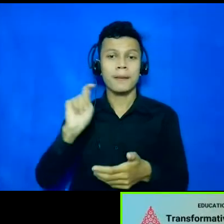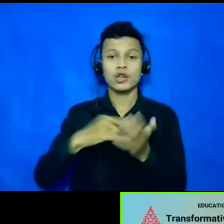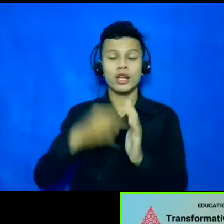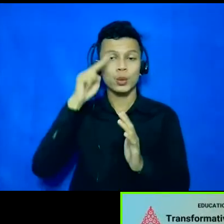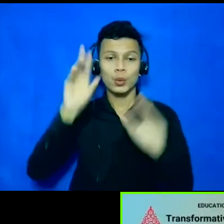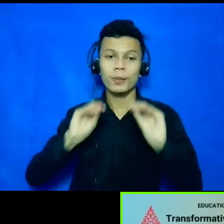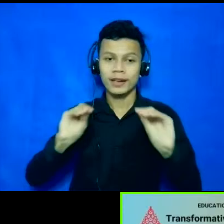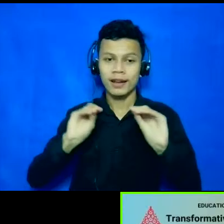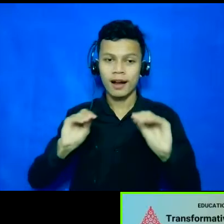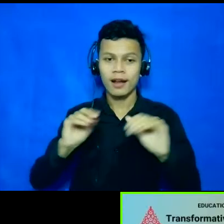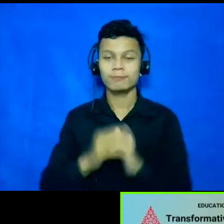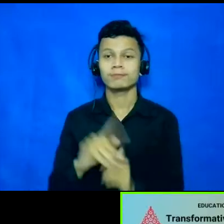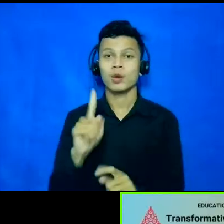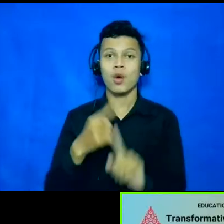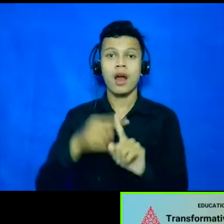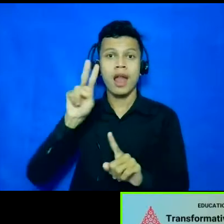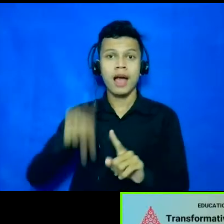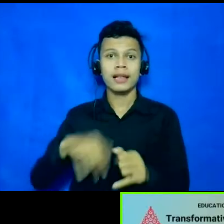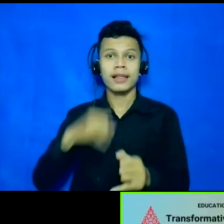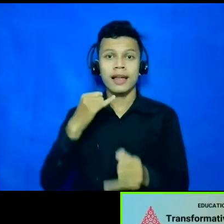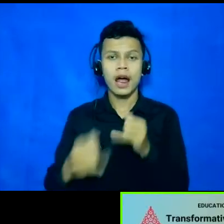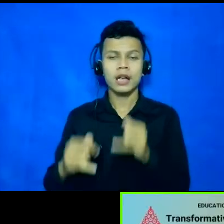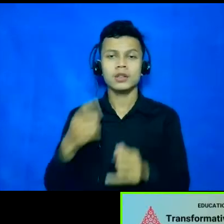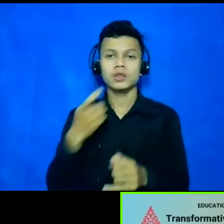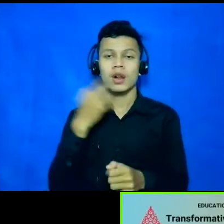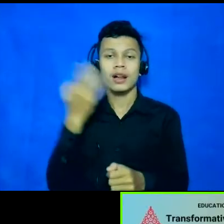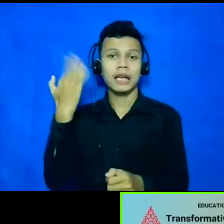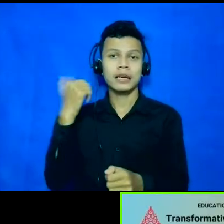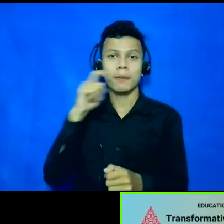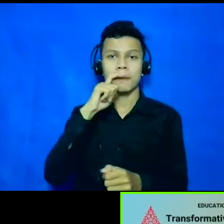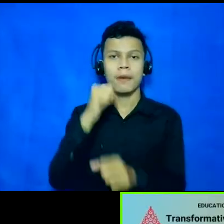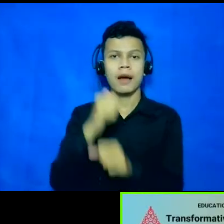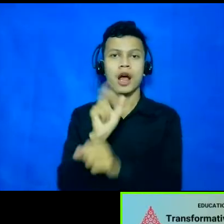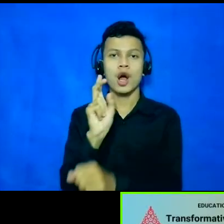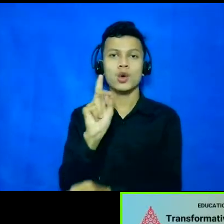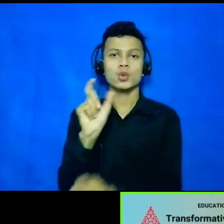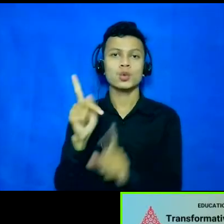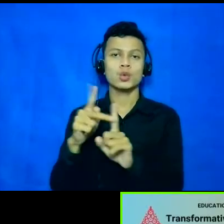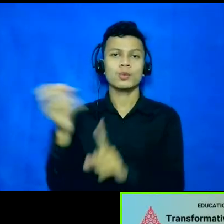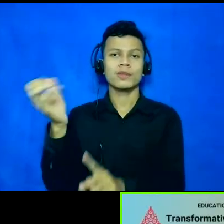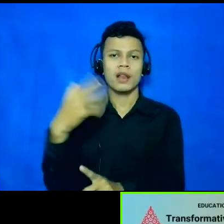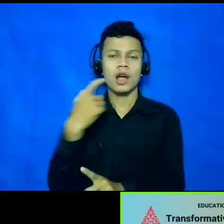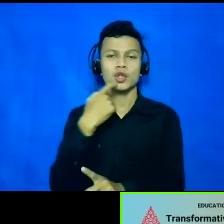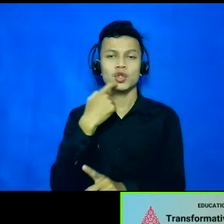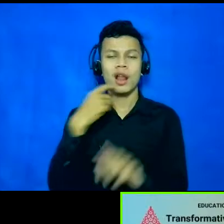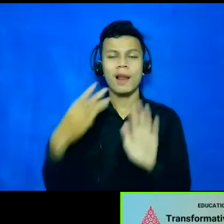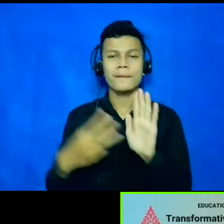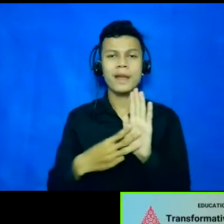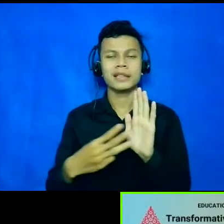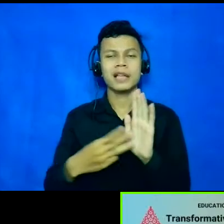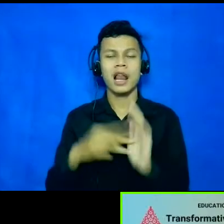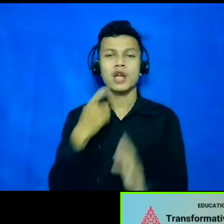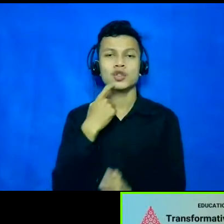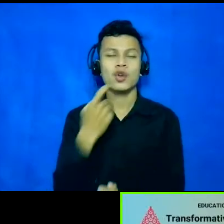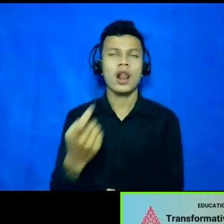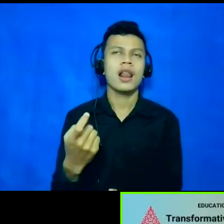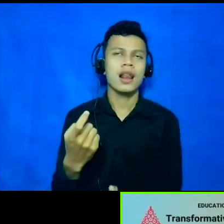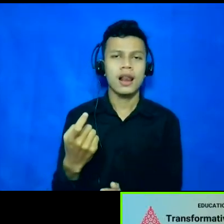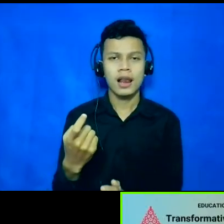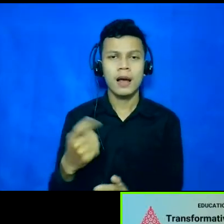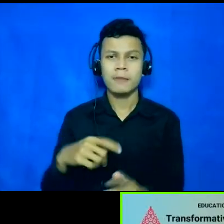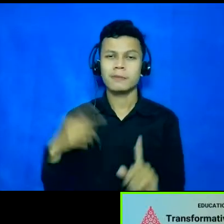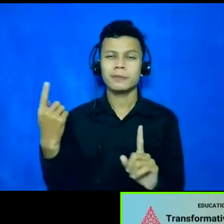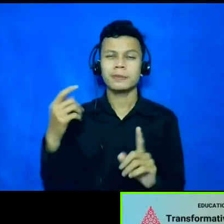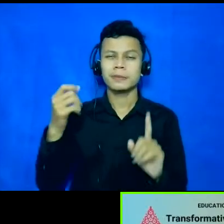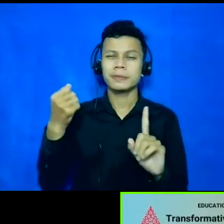lastly, Guru also highlighted about the problem around online sexual abuse, online gender-based violence are also some